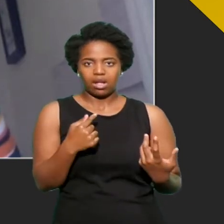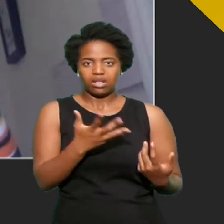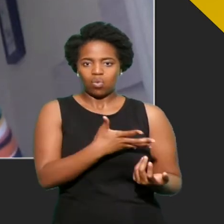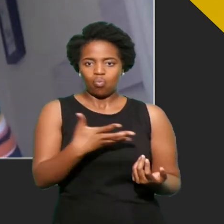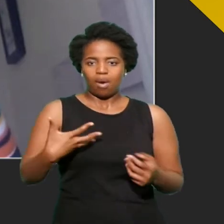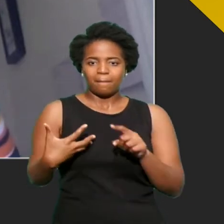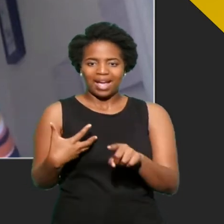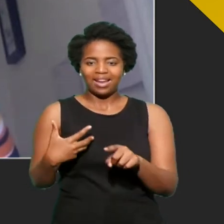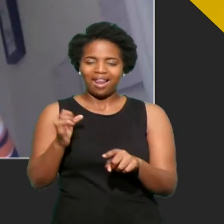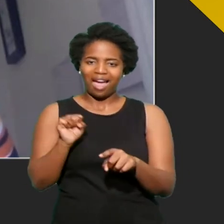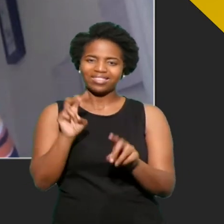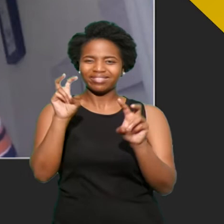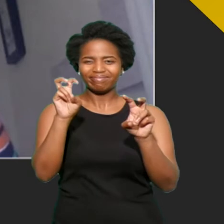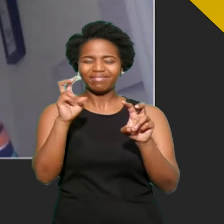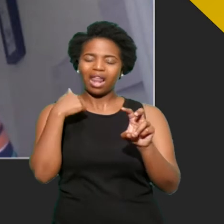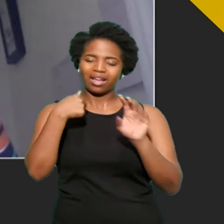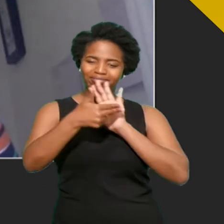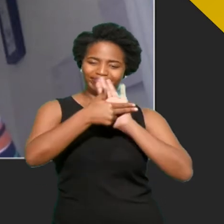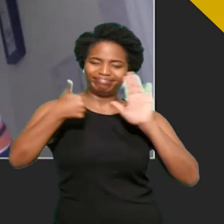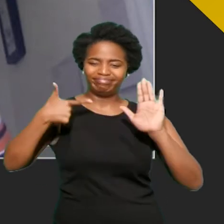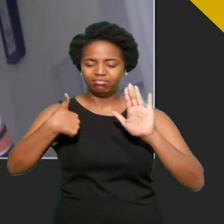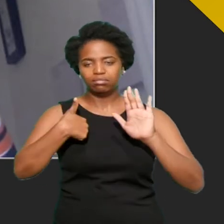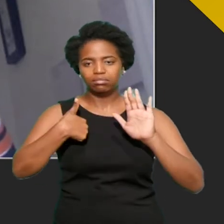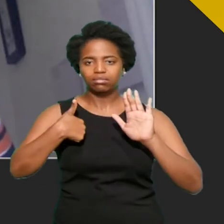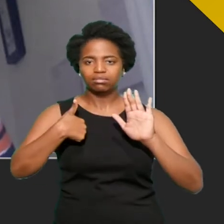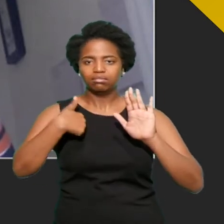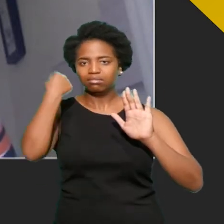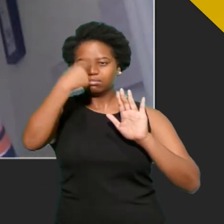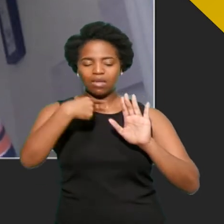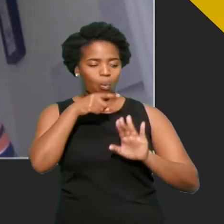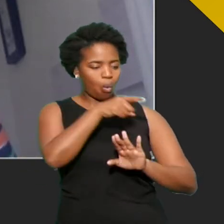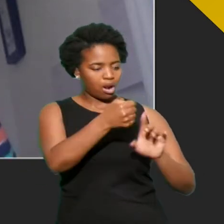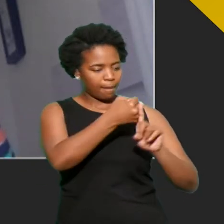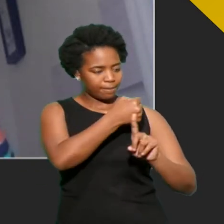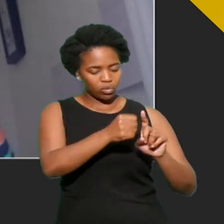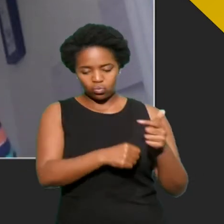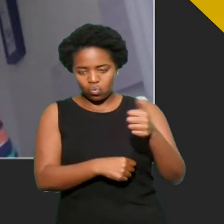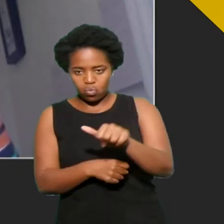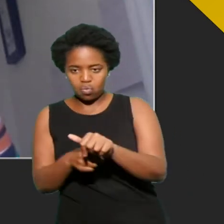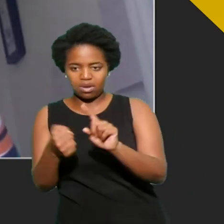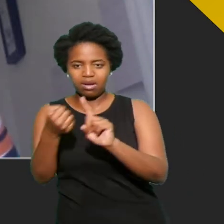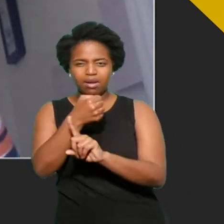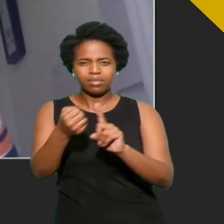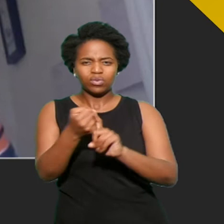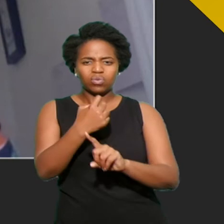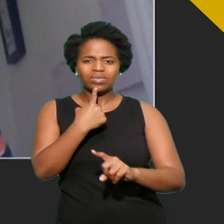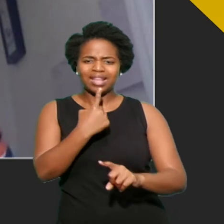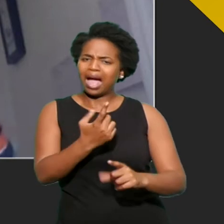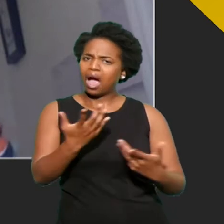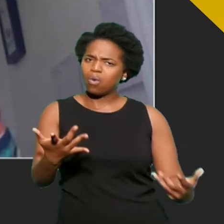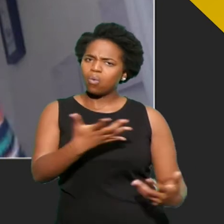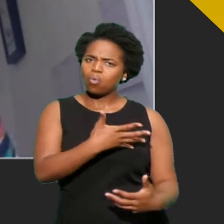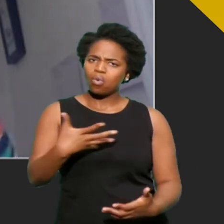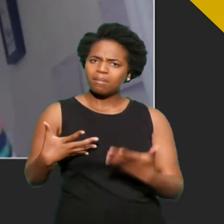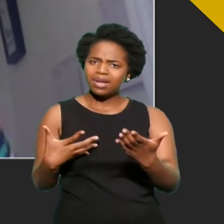a battered woman. We call it a battered woman syndrome, a woman who moves from one abusive relationship to the other. And then we say this is the woman